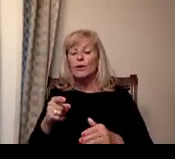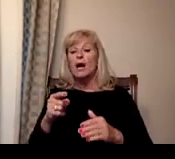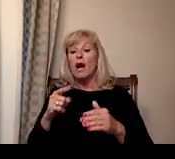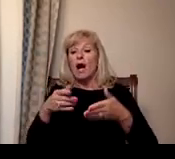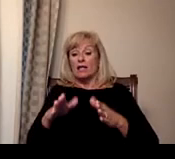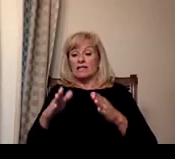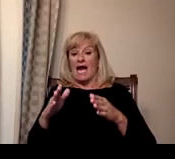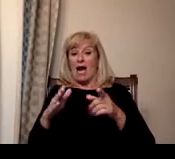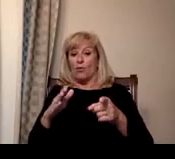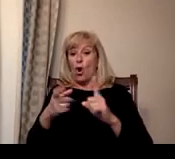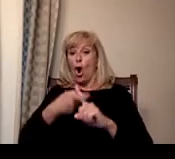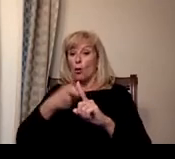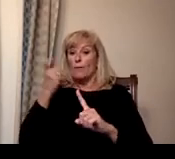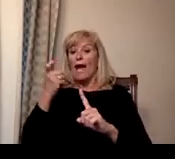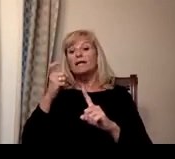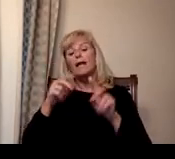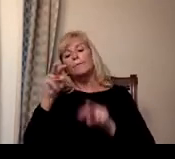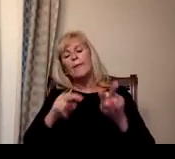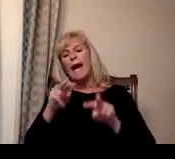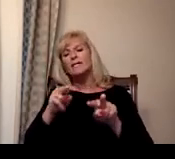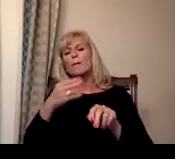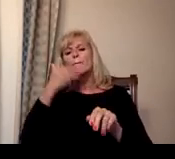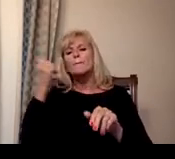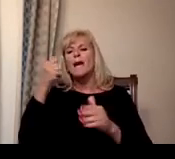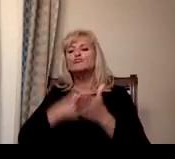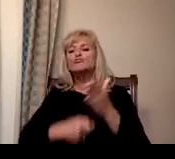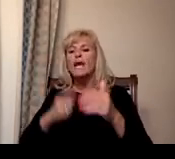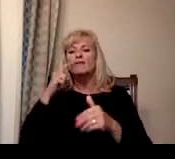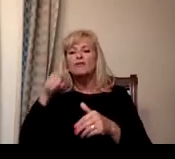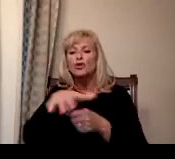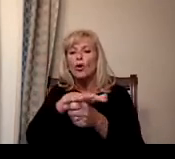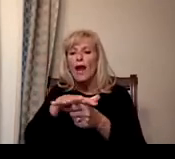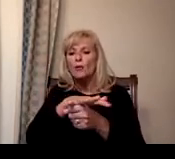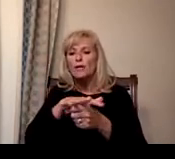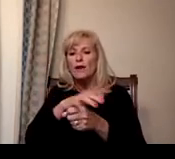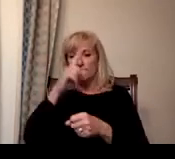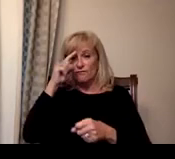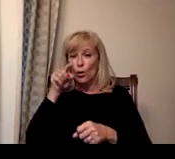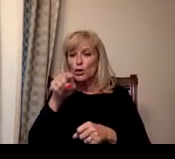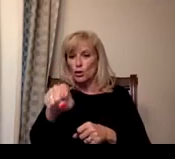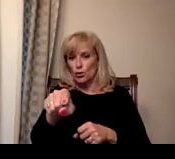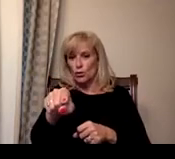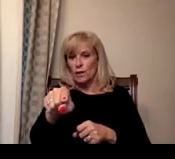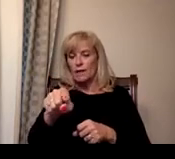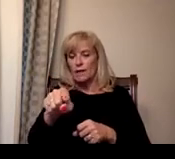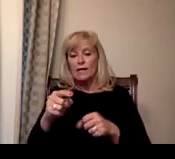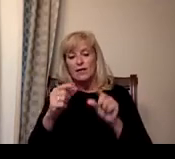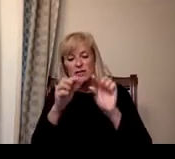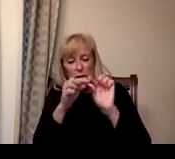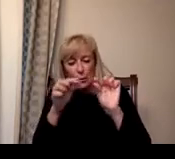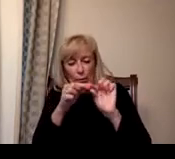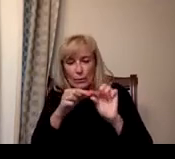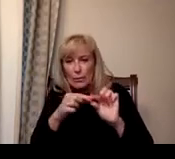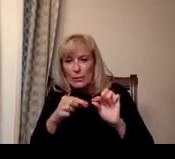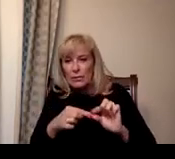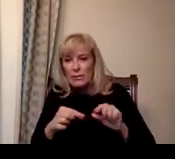you, ensuring that you get the best rate for your area. It knows all the fine print. It knows